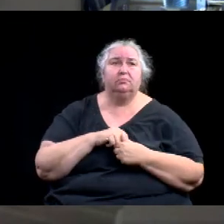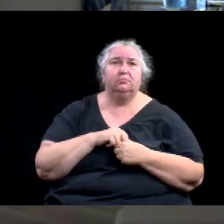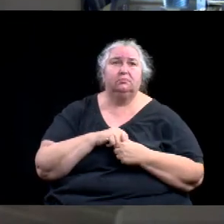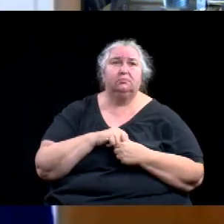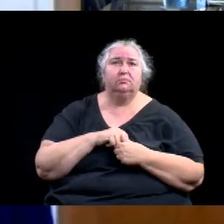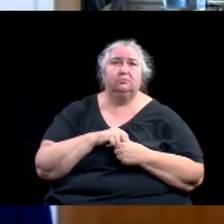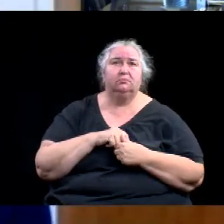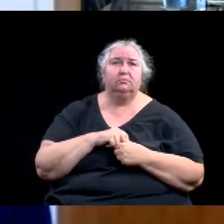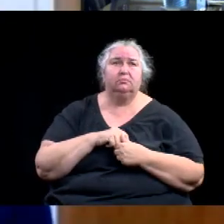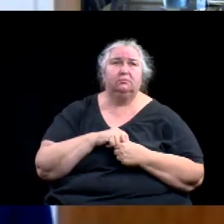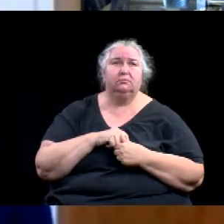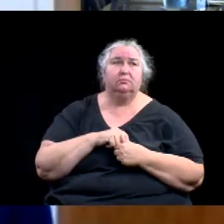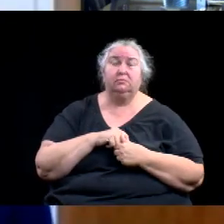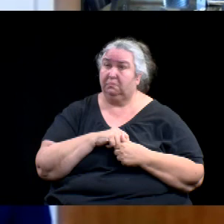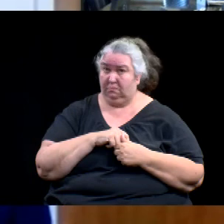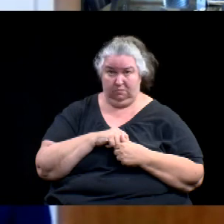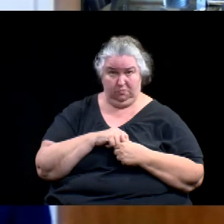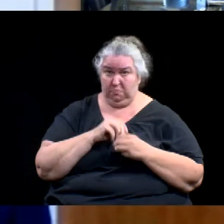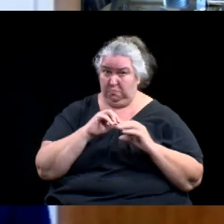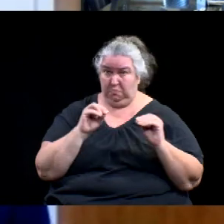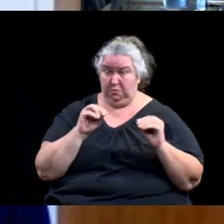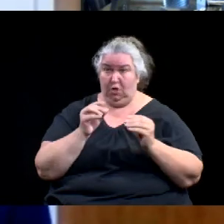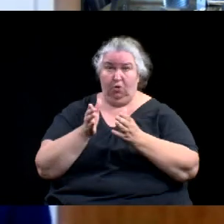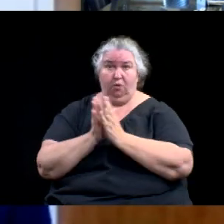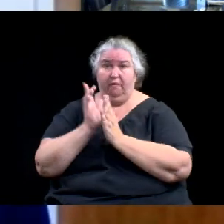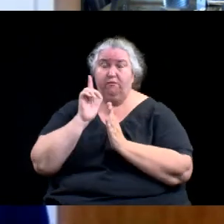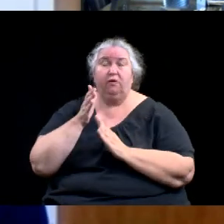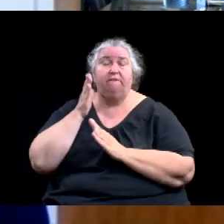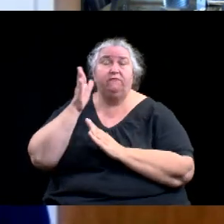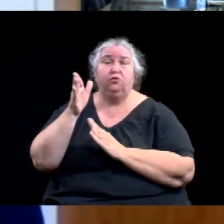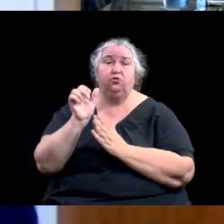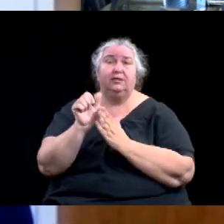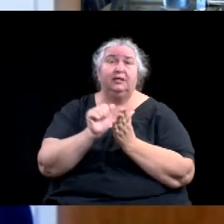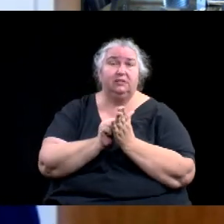Mr. Mayor, just a small matter. Do you think it'd be okay if we met in person next time?